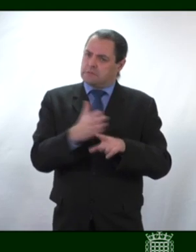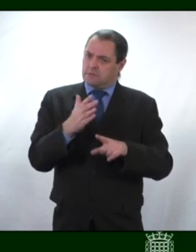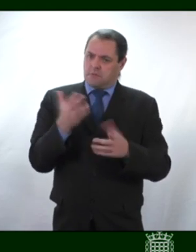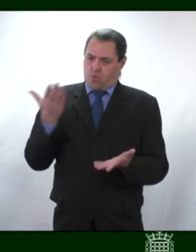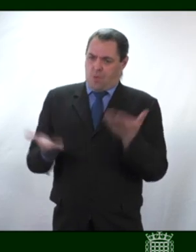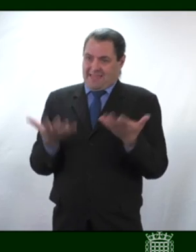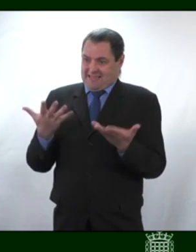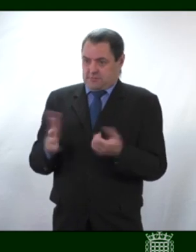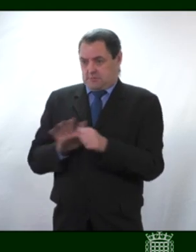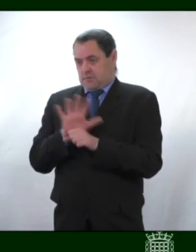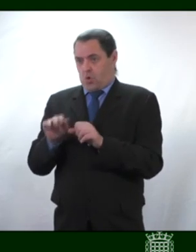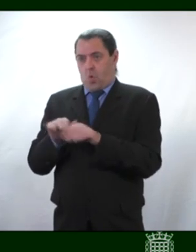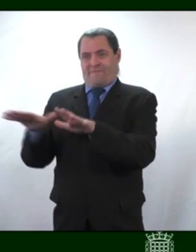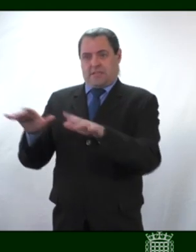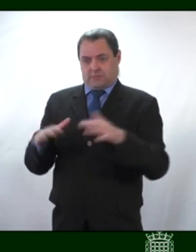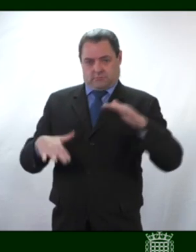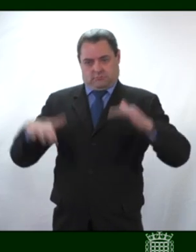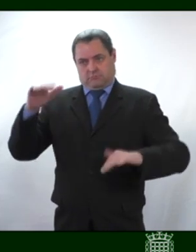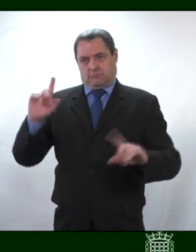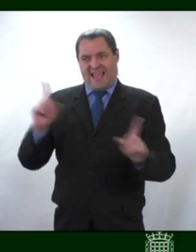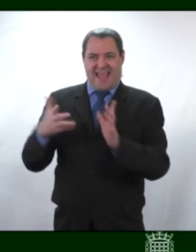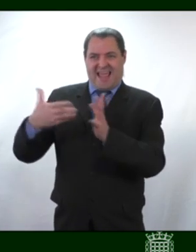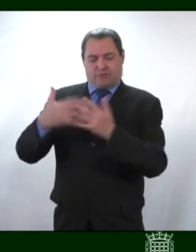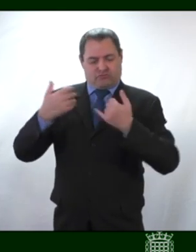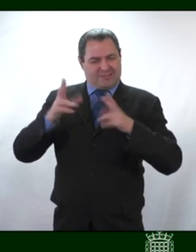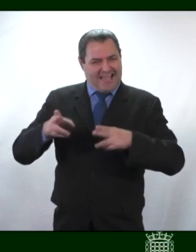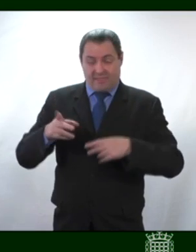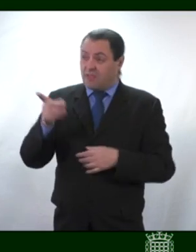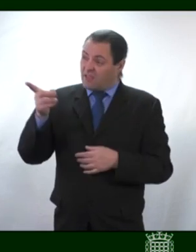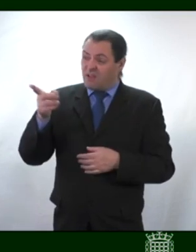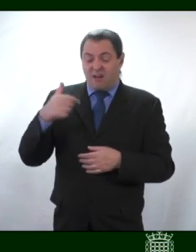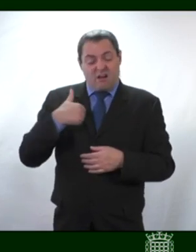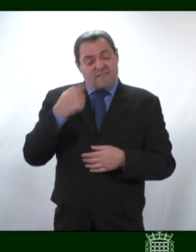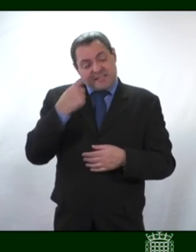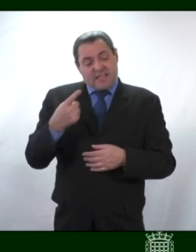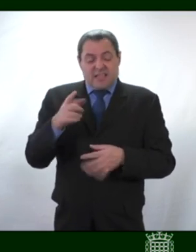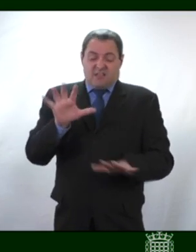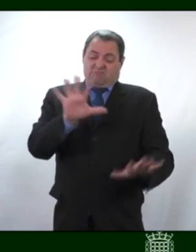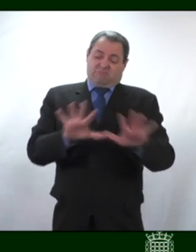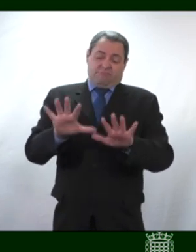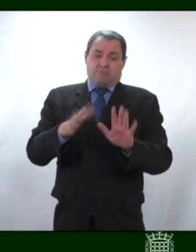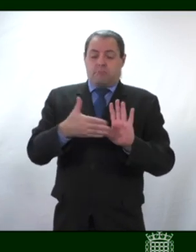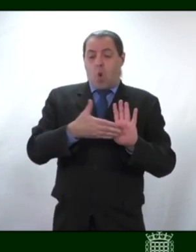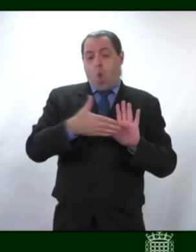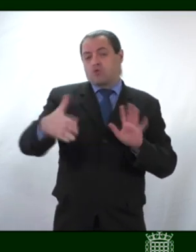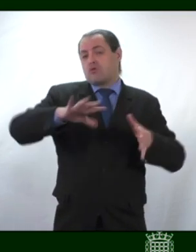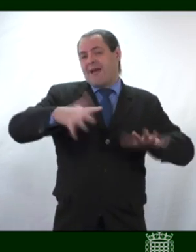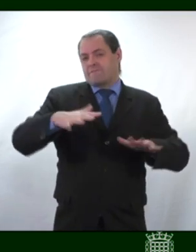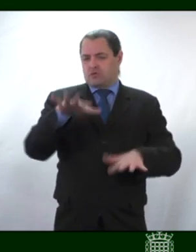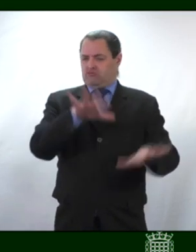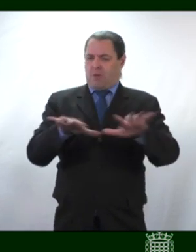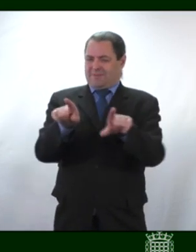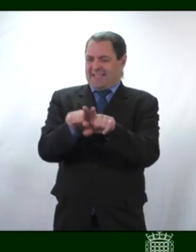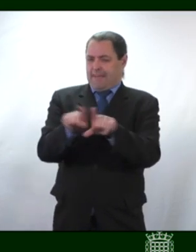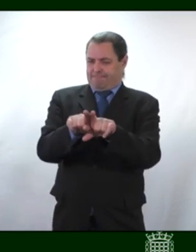we have thankfully seen that the number of excess deaths is around at the level of the long-term average. I want to keep it that way, and